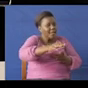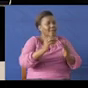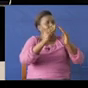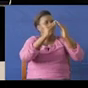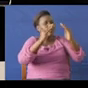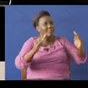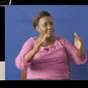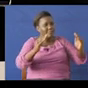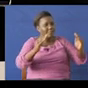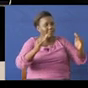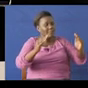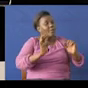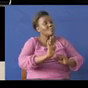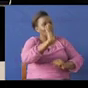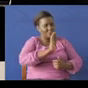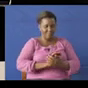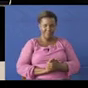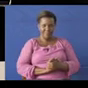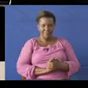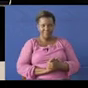reduce pollution in your area?